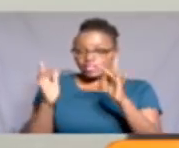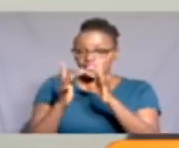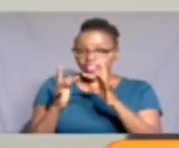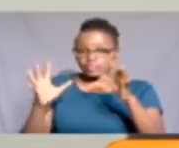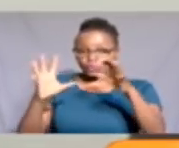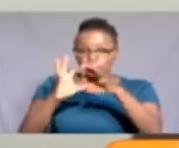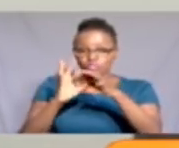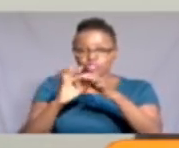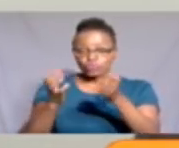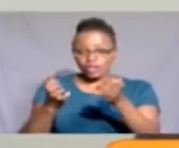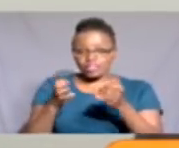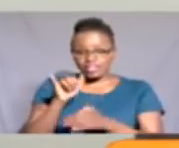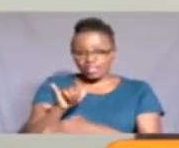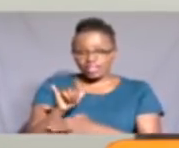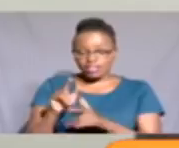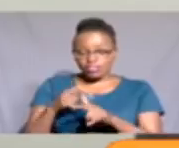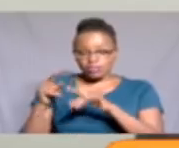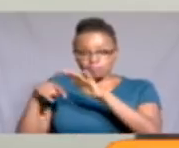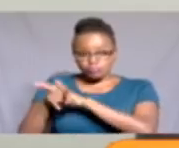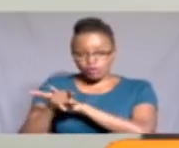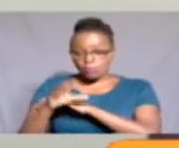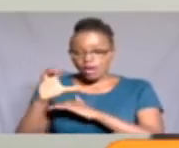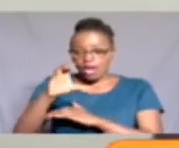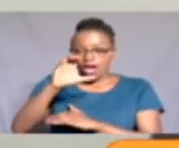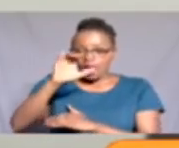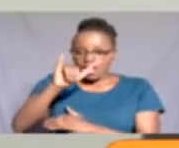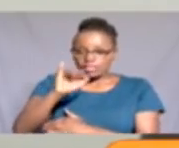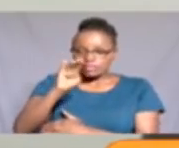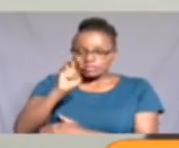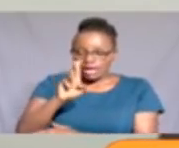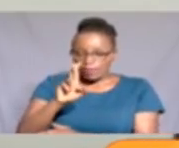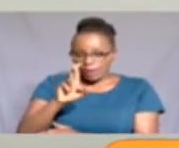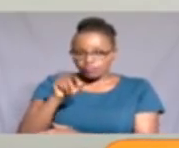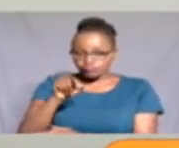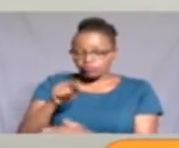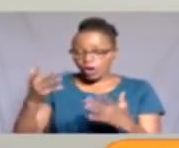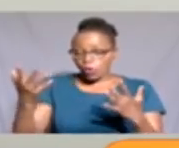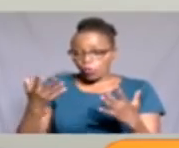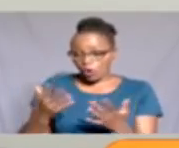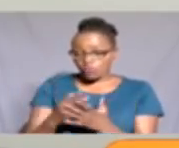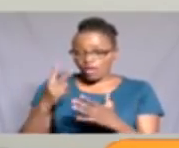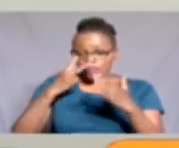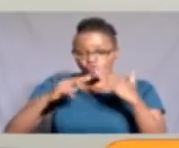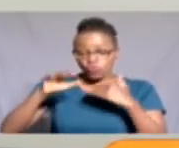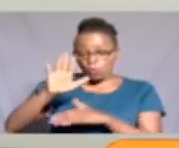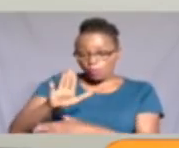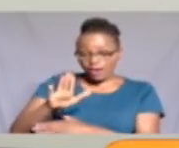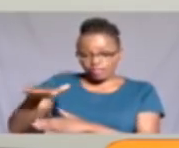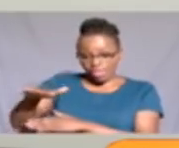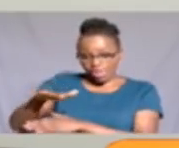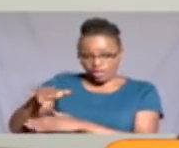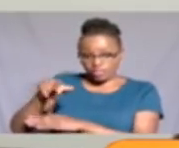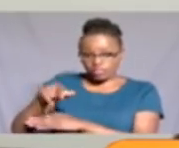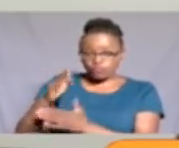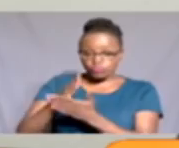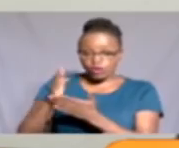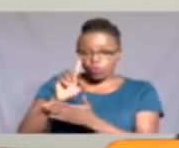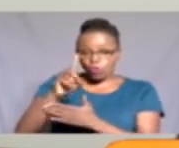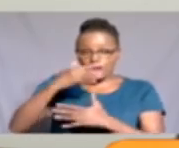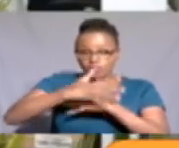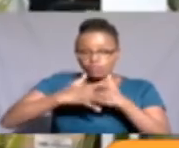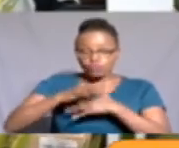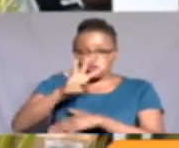And so I walked into a cyber cafe here in Viewpark Towers and rented one computer